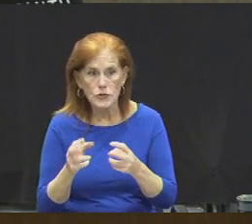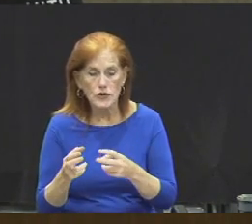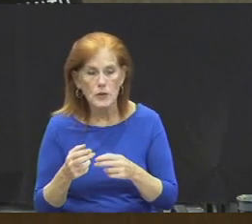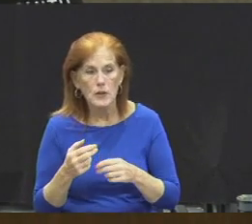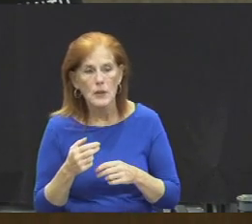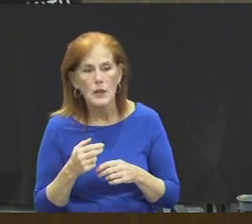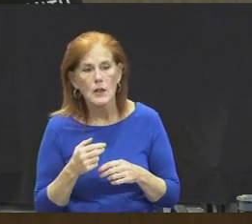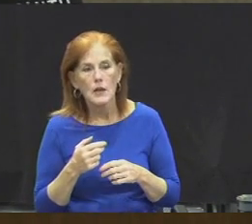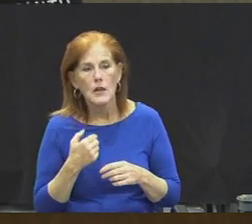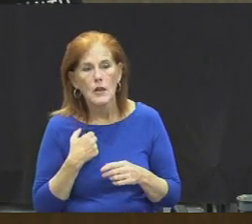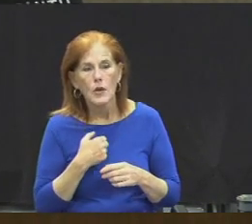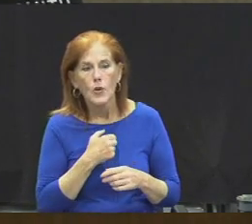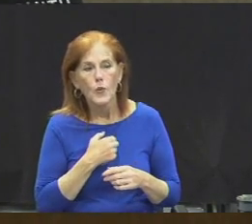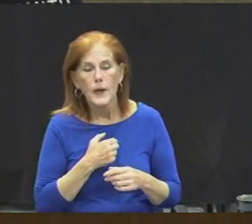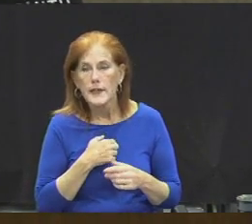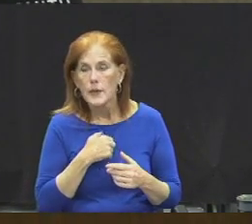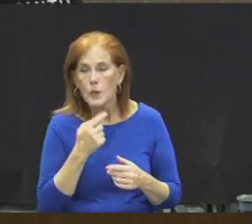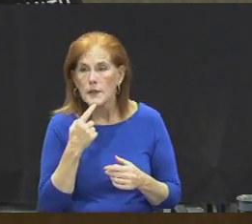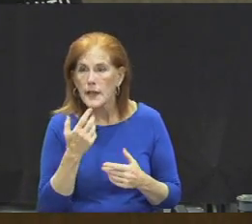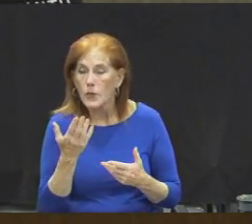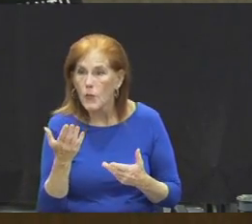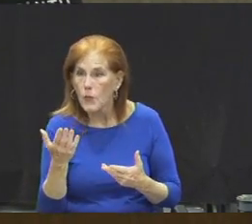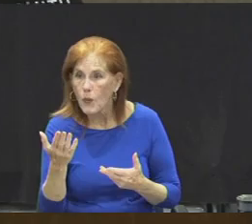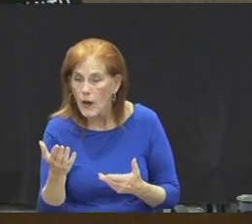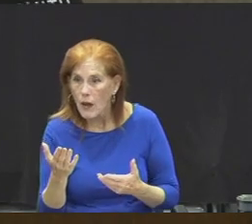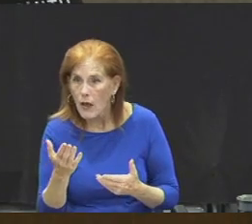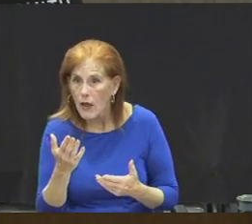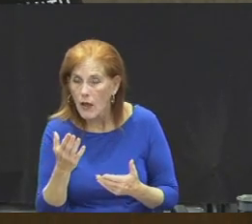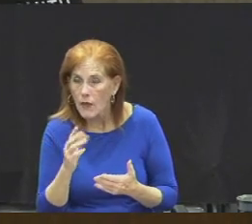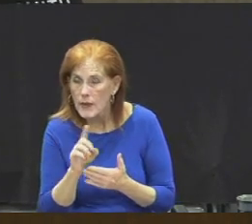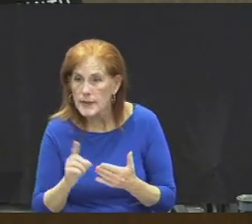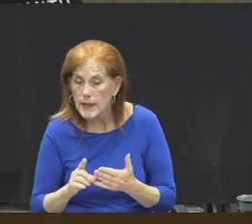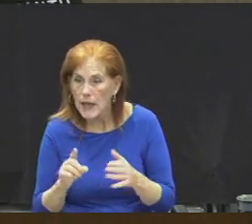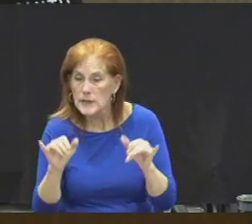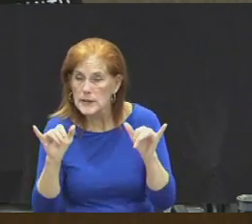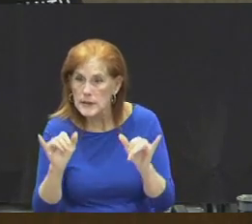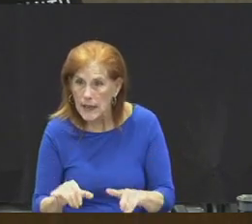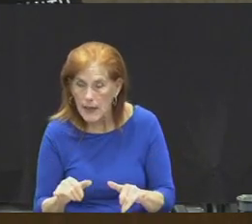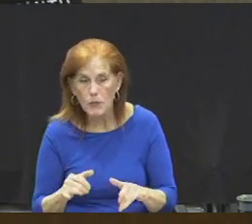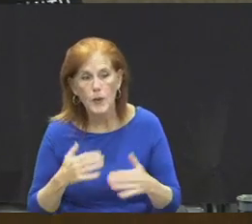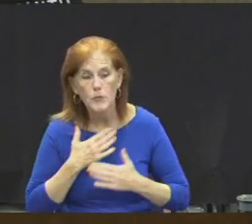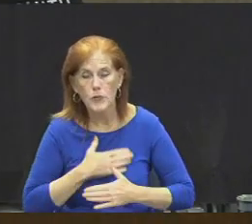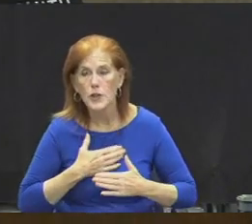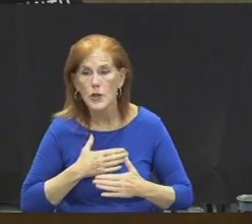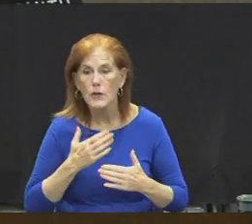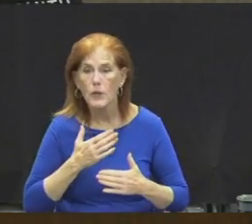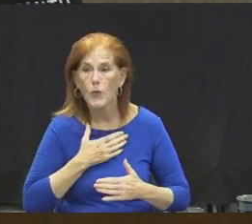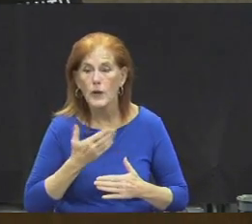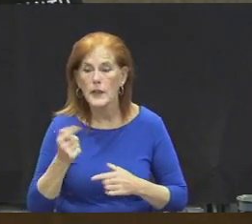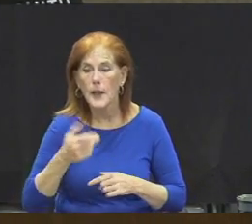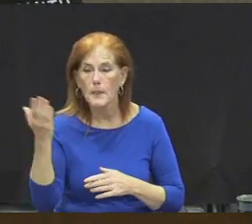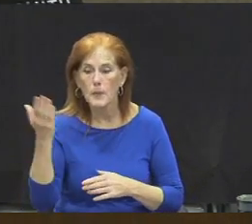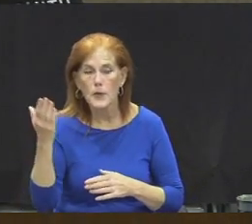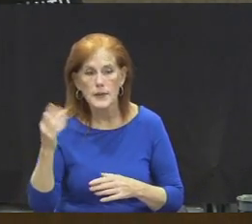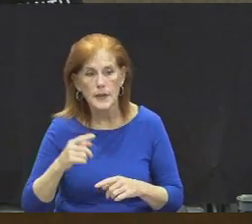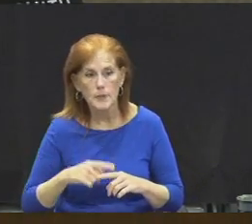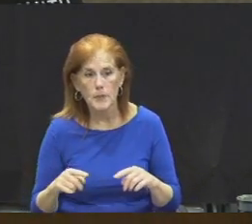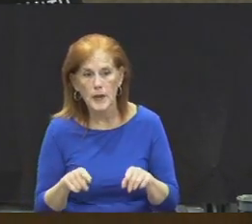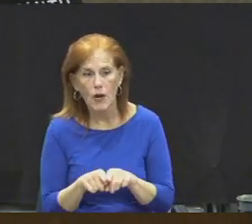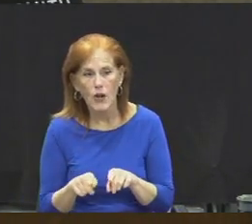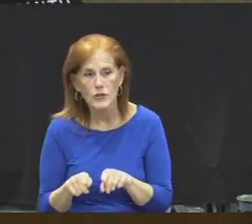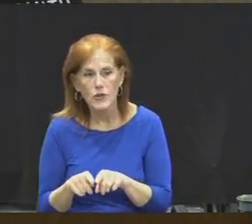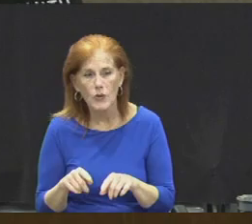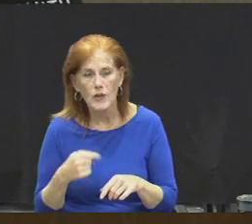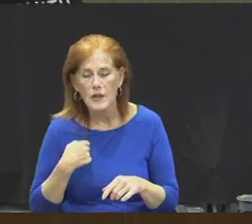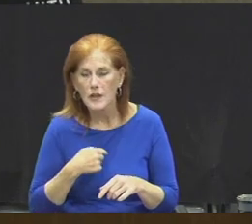that to them because we were appreciative of their time and willingness to talk with us. But on the other side of the coin, we